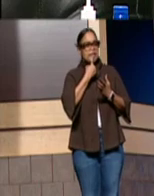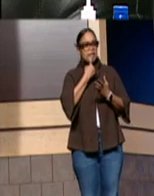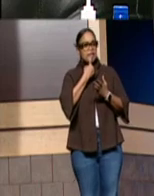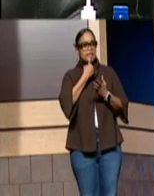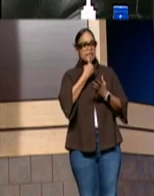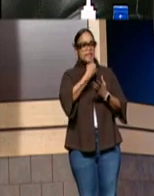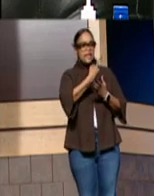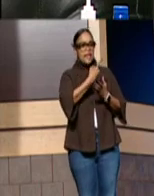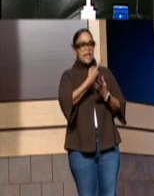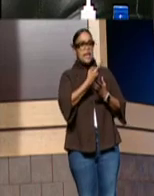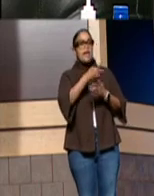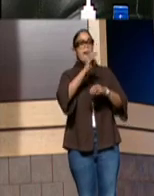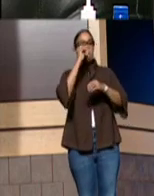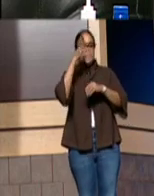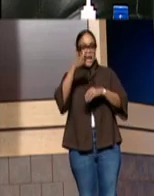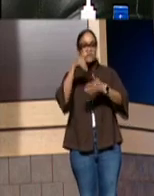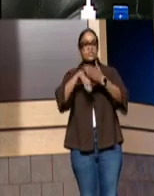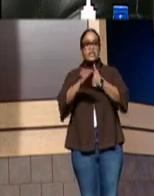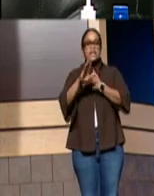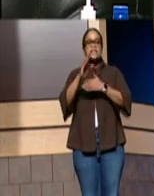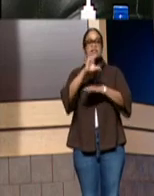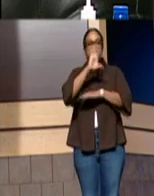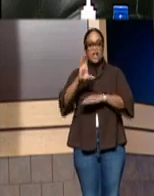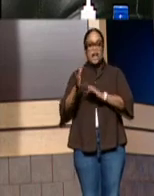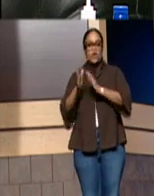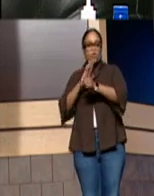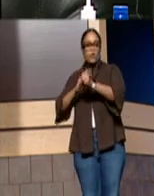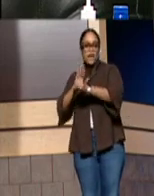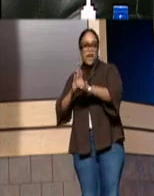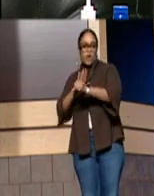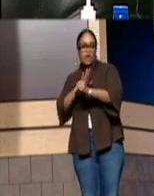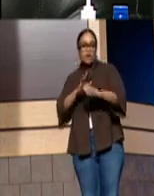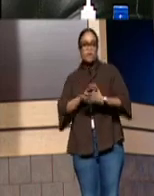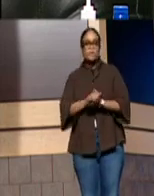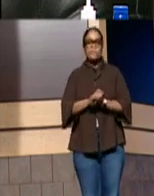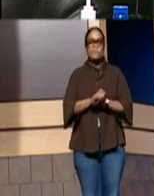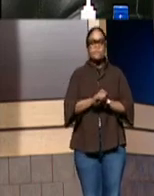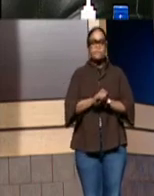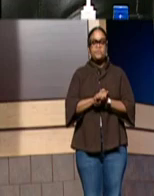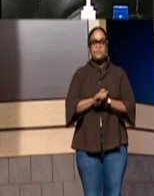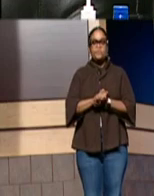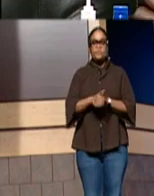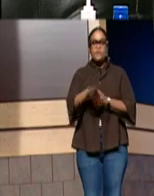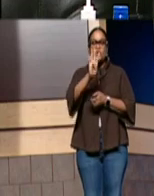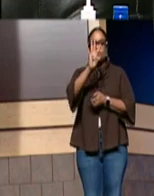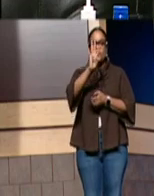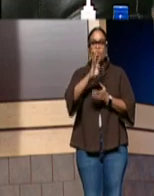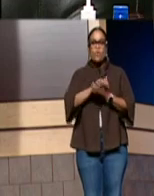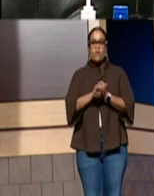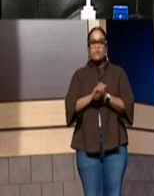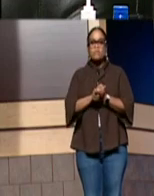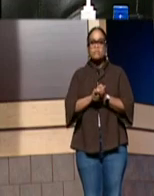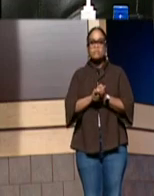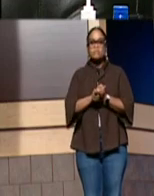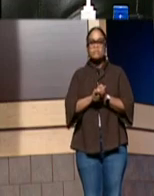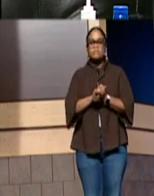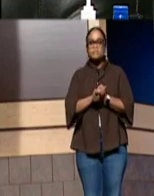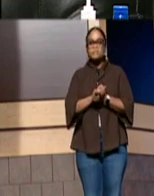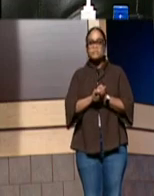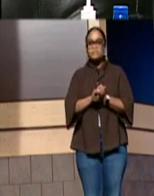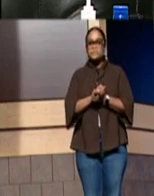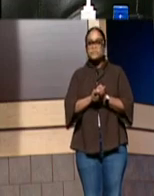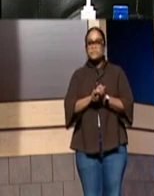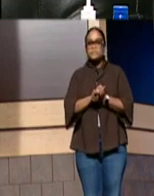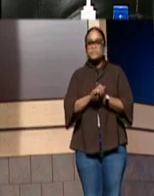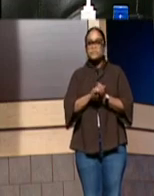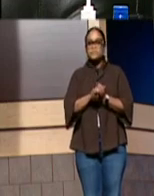the Chicagoland area. Every minister is important. Yes. Don't look at this television set and say, there's the four, and why them, et cetera.